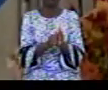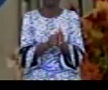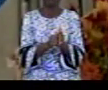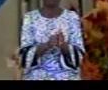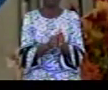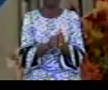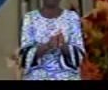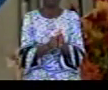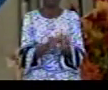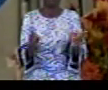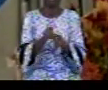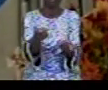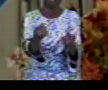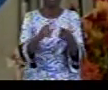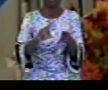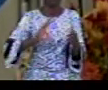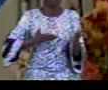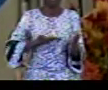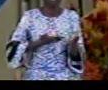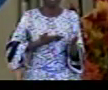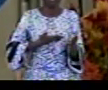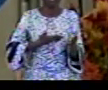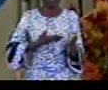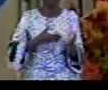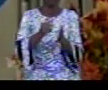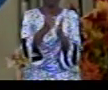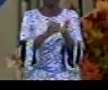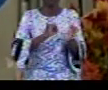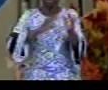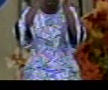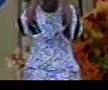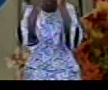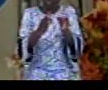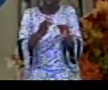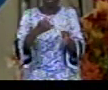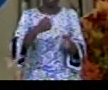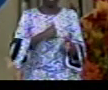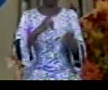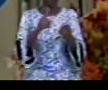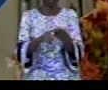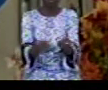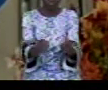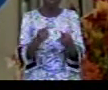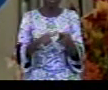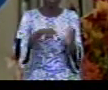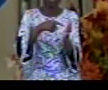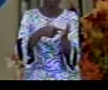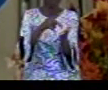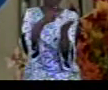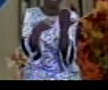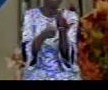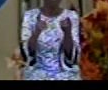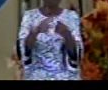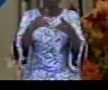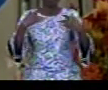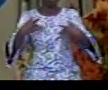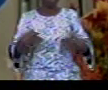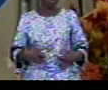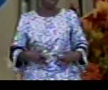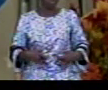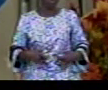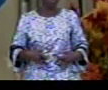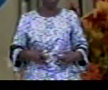our state, I made up my mind to personally come to this program to physically express the solidarity